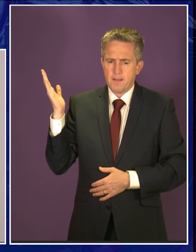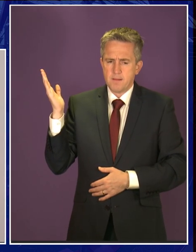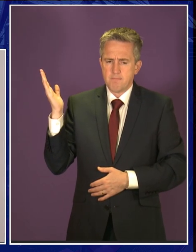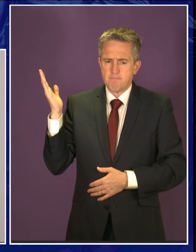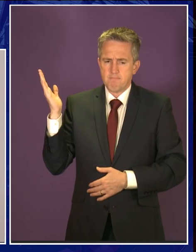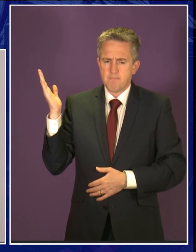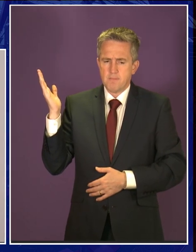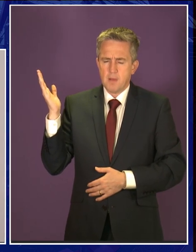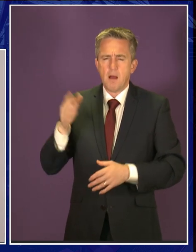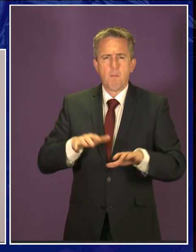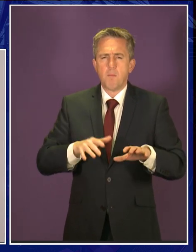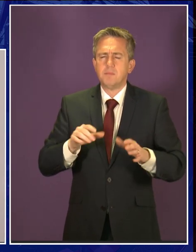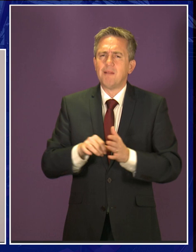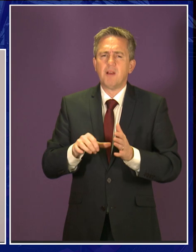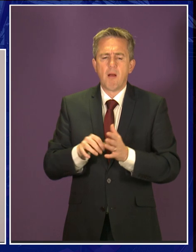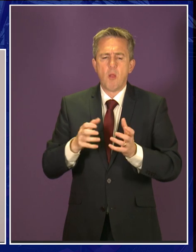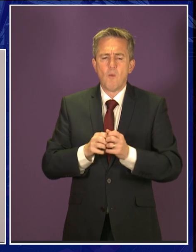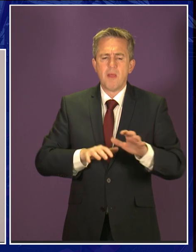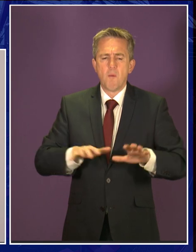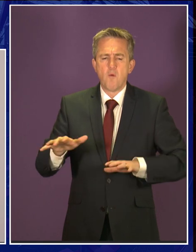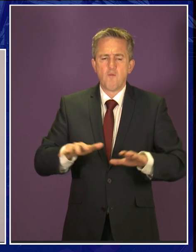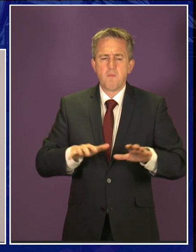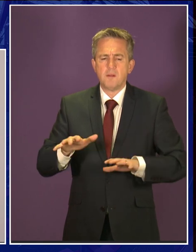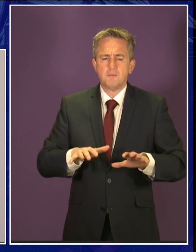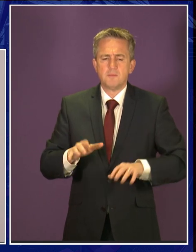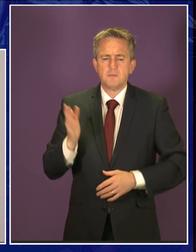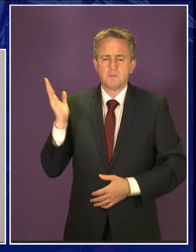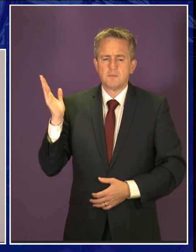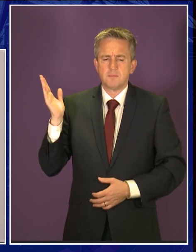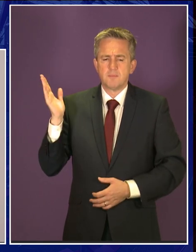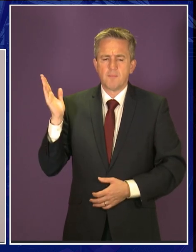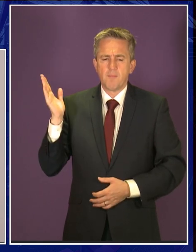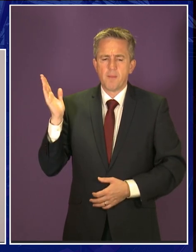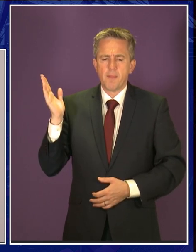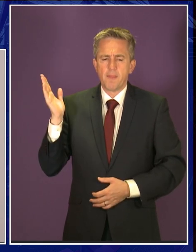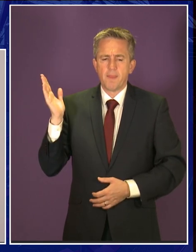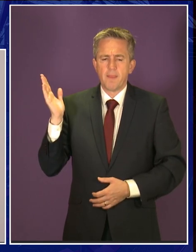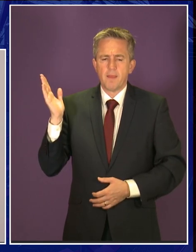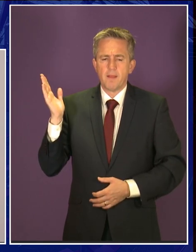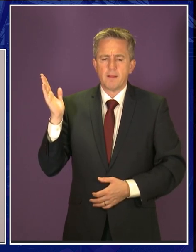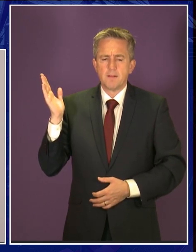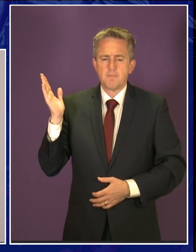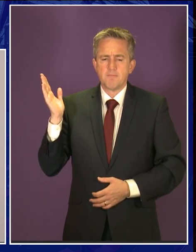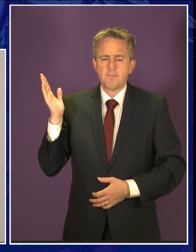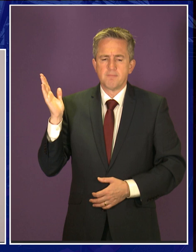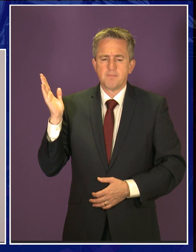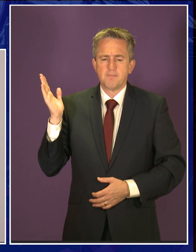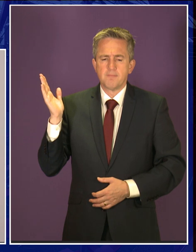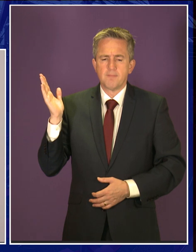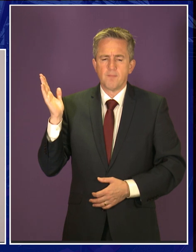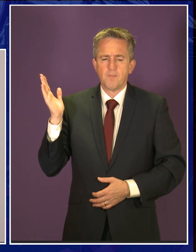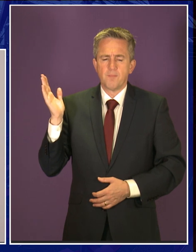and clumsiness of the movements, which you can nicely see in this tapping score. The movements start okay, we'll come to that later in a